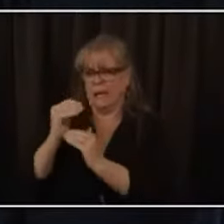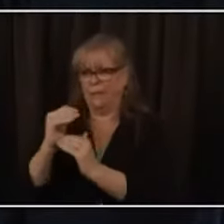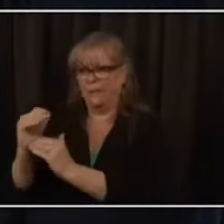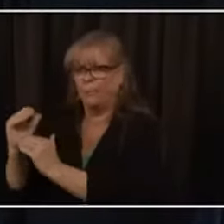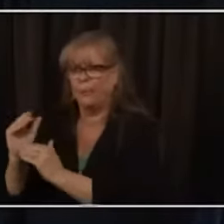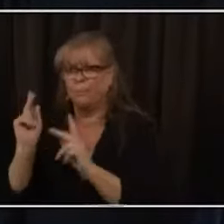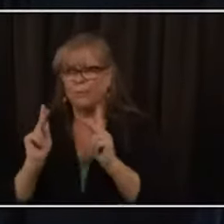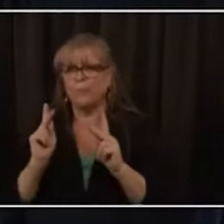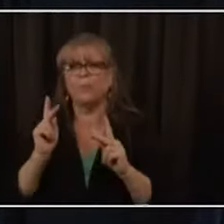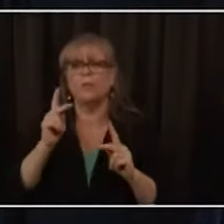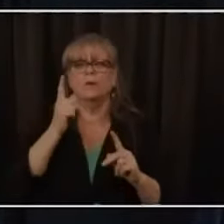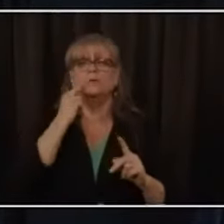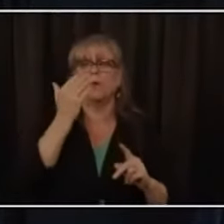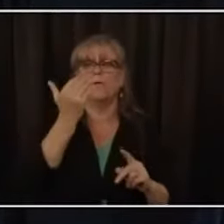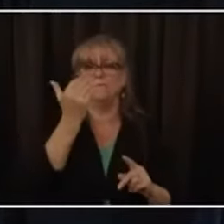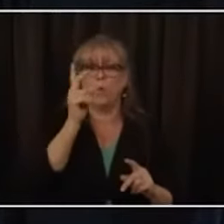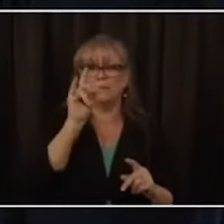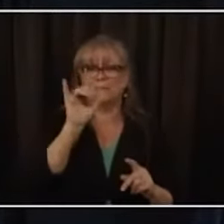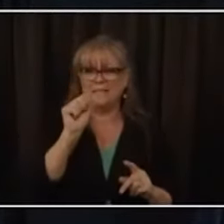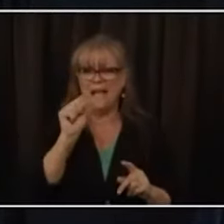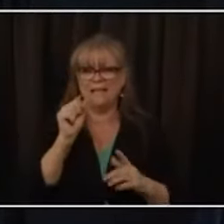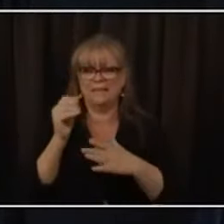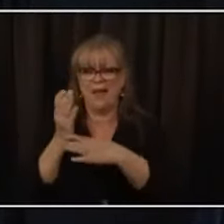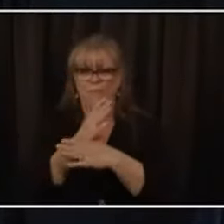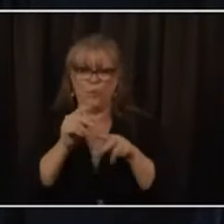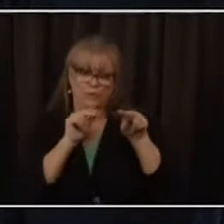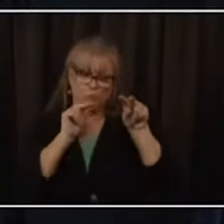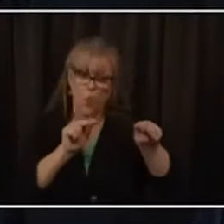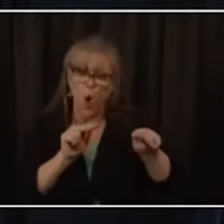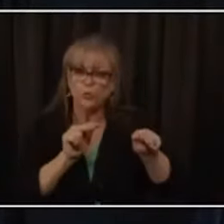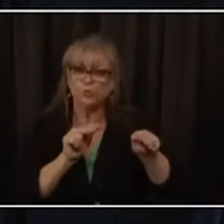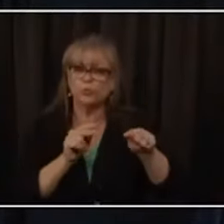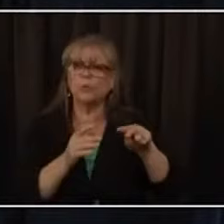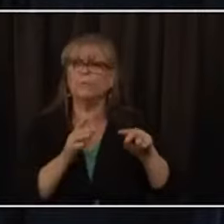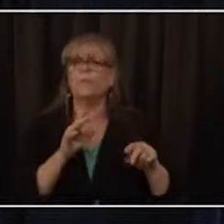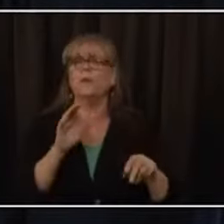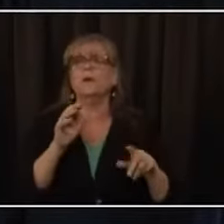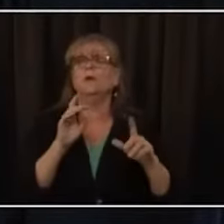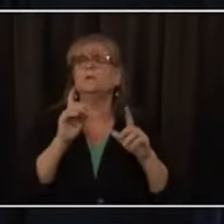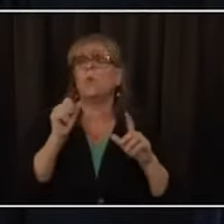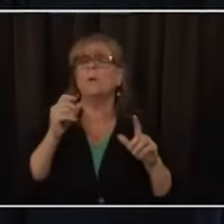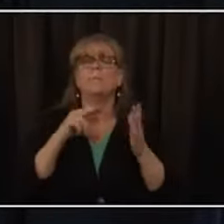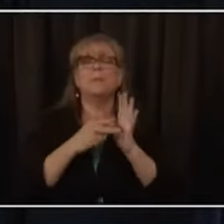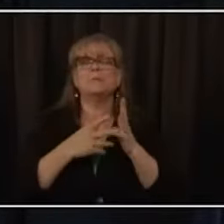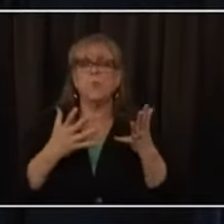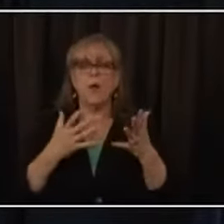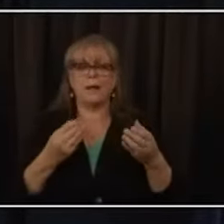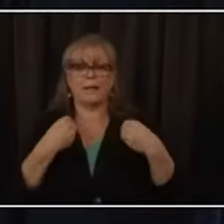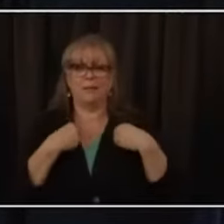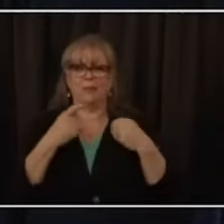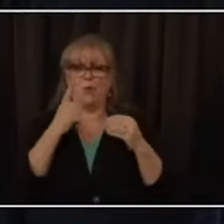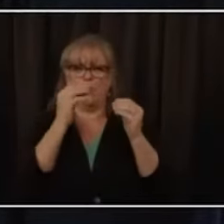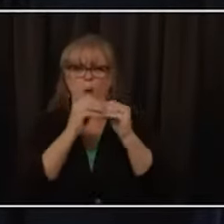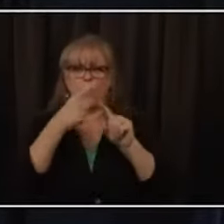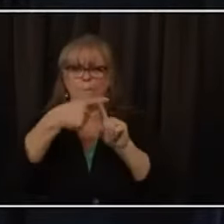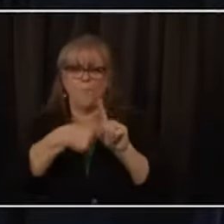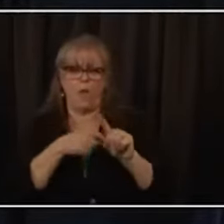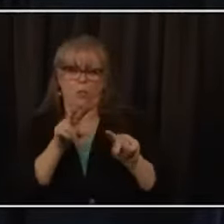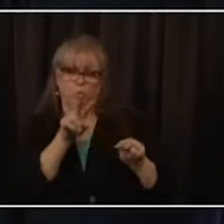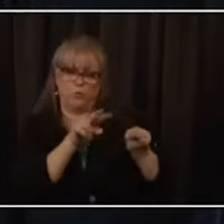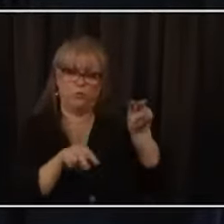regional approach will do 3 things. First, it's going to give us an extra month to provide more of our residents with